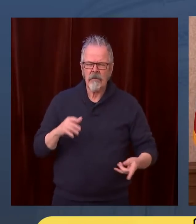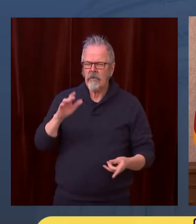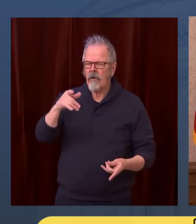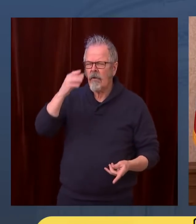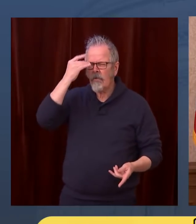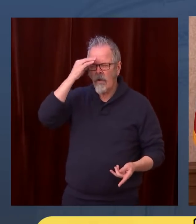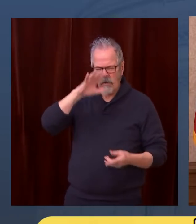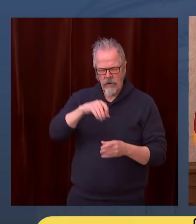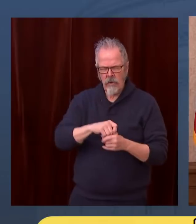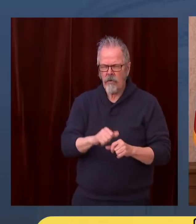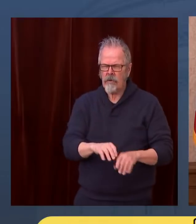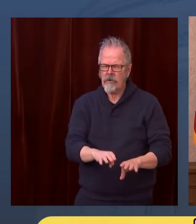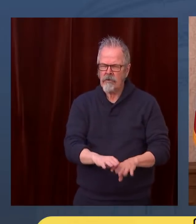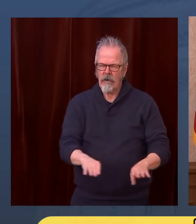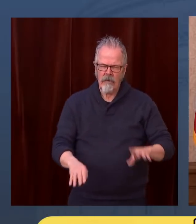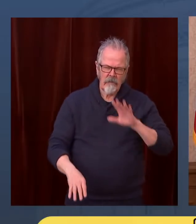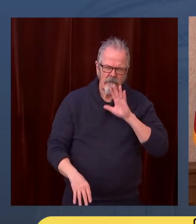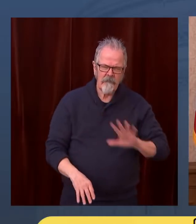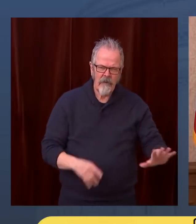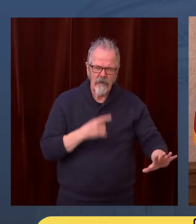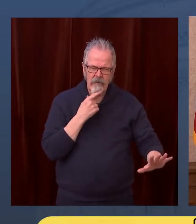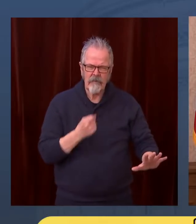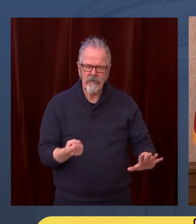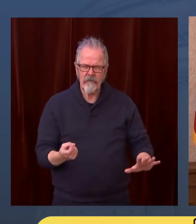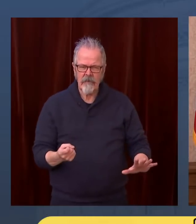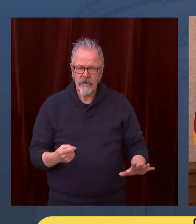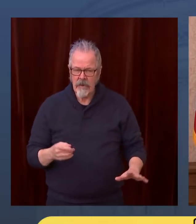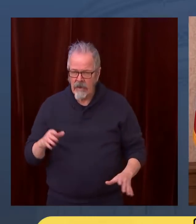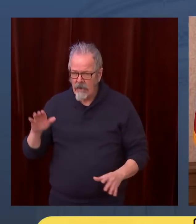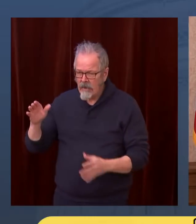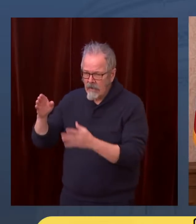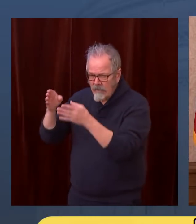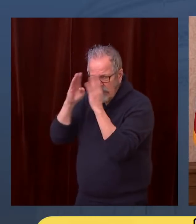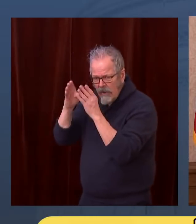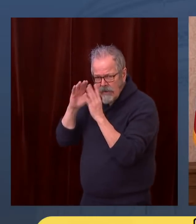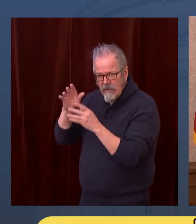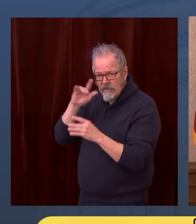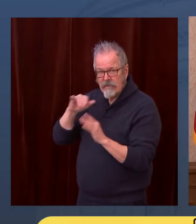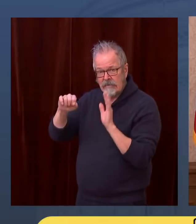listen, the state is stepping back from a mandate.